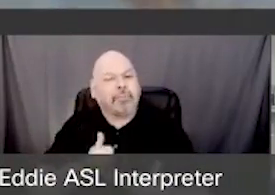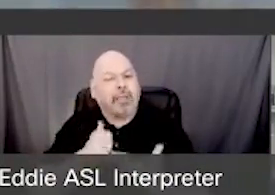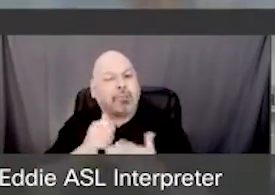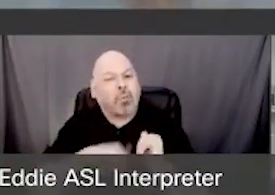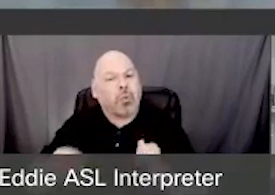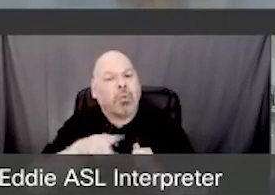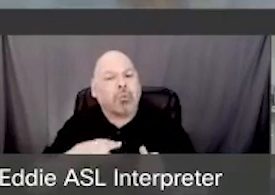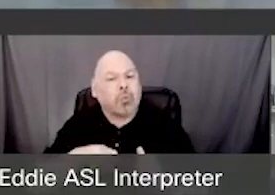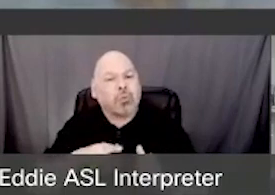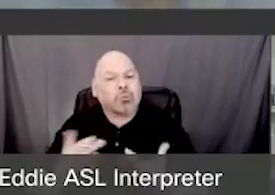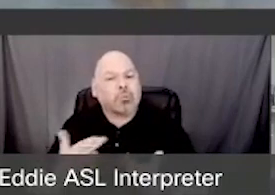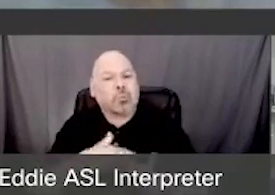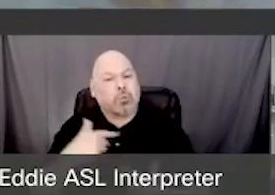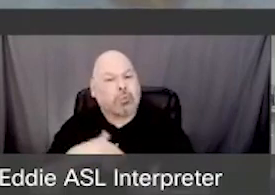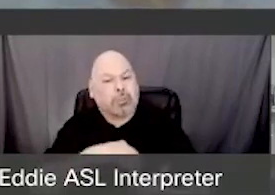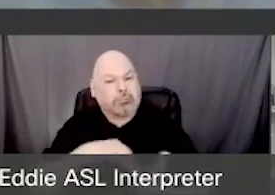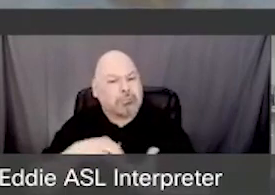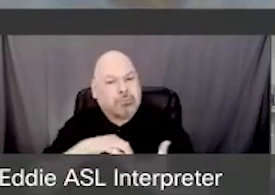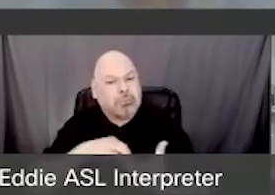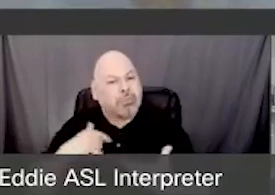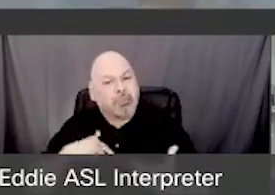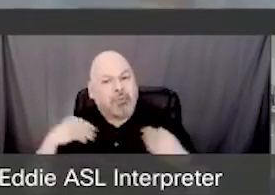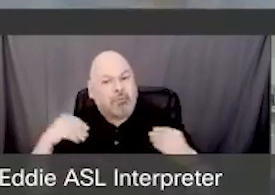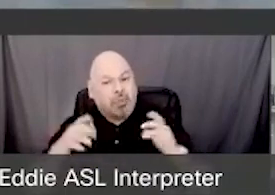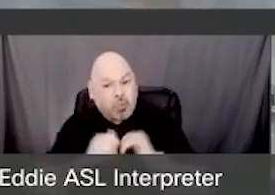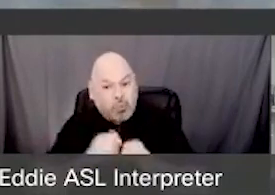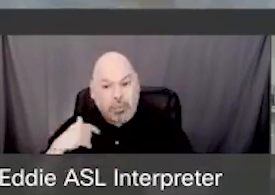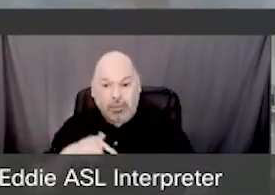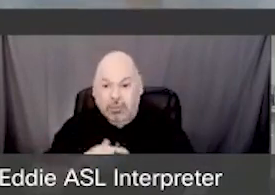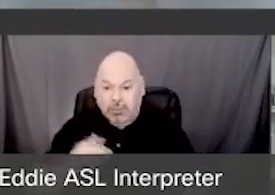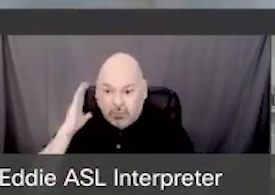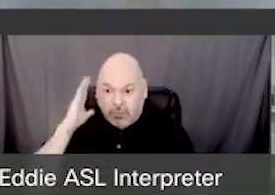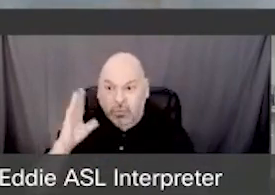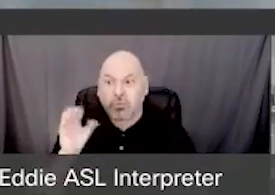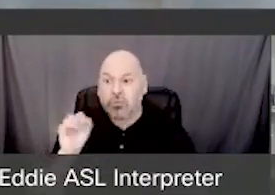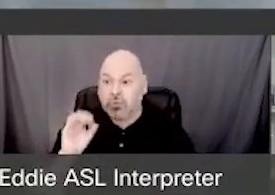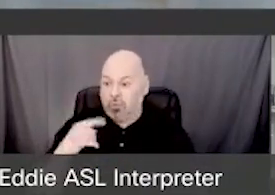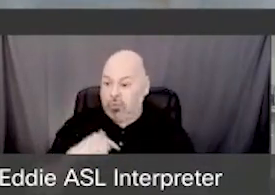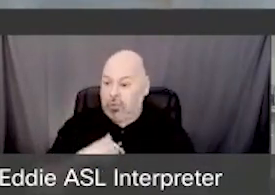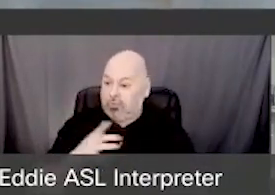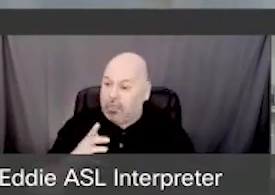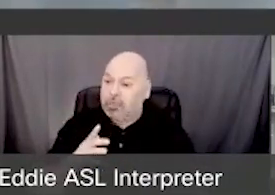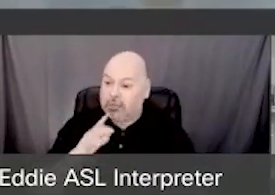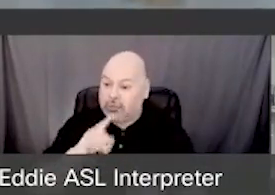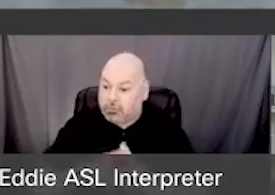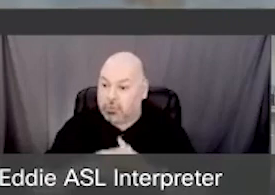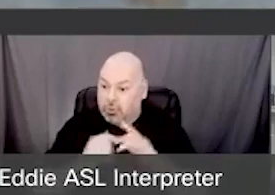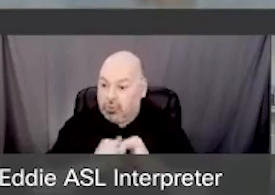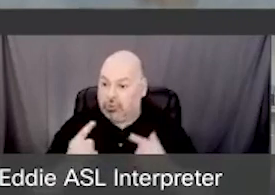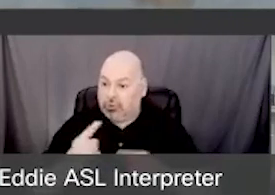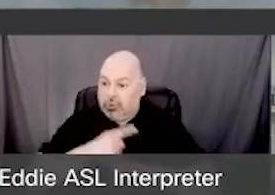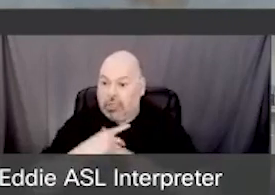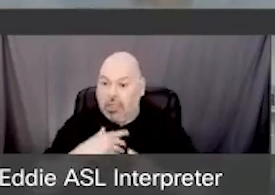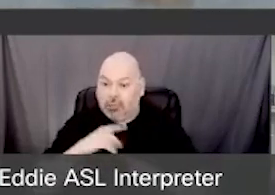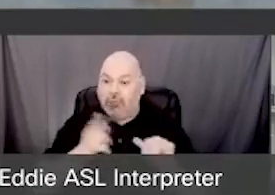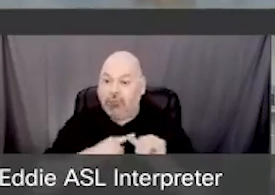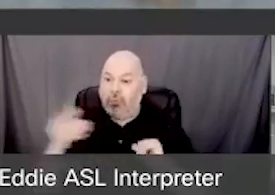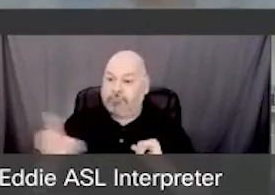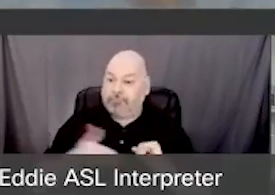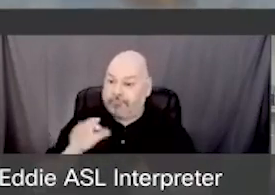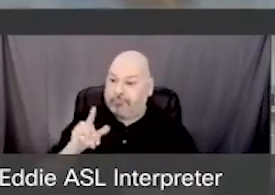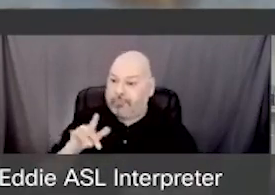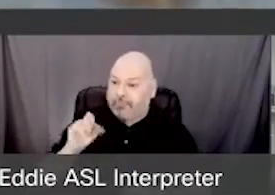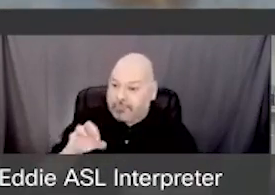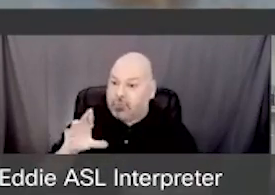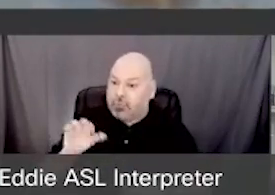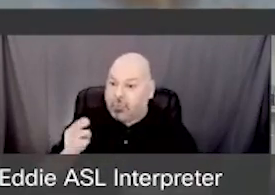partnering with us and being vendors with us in the future. And so we will get started with today by welcoming Alyssa